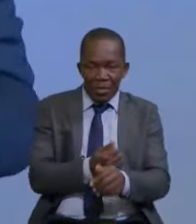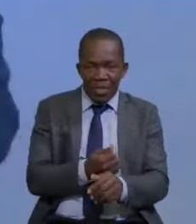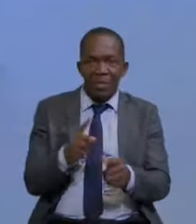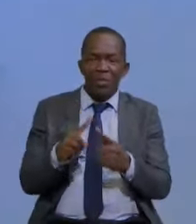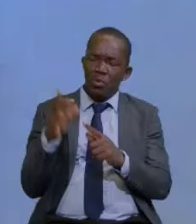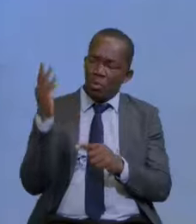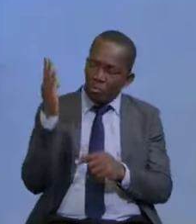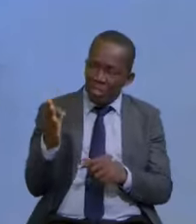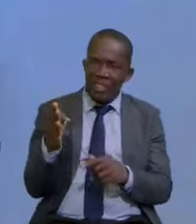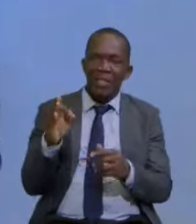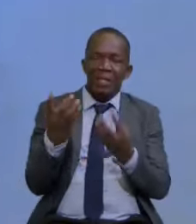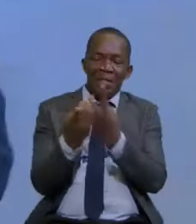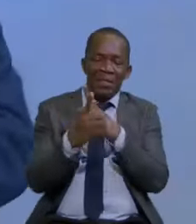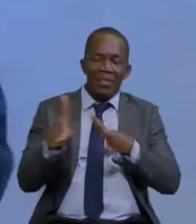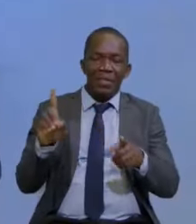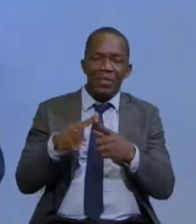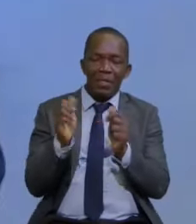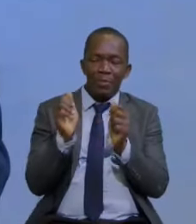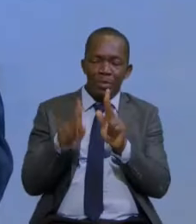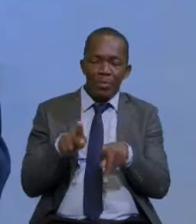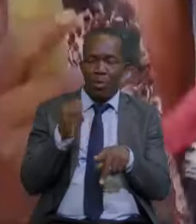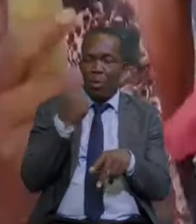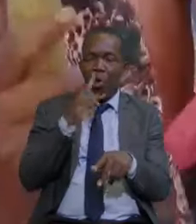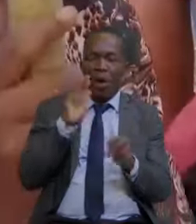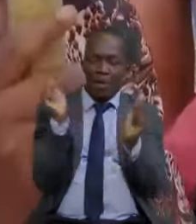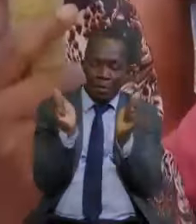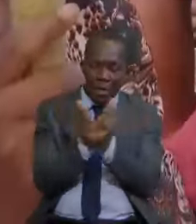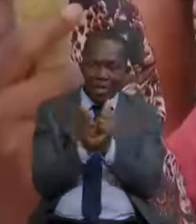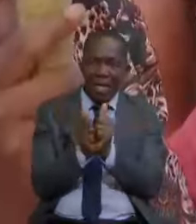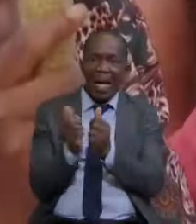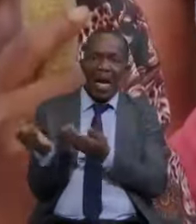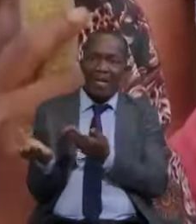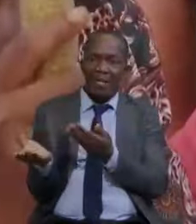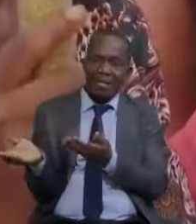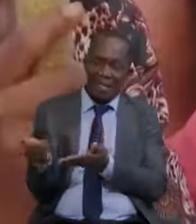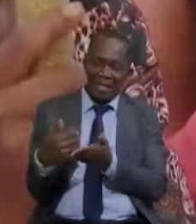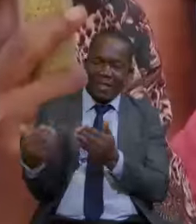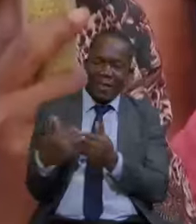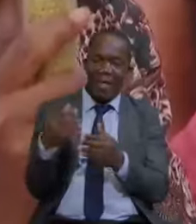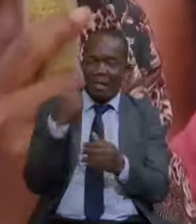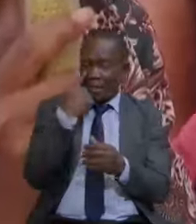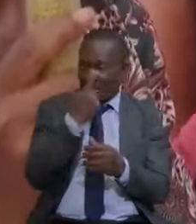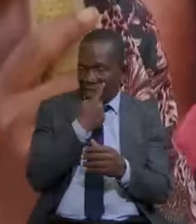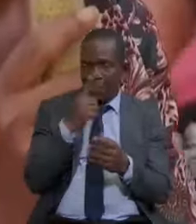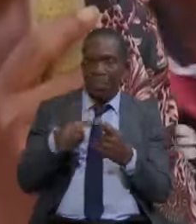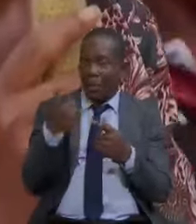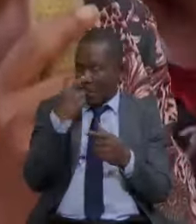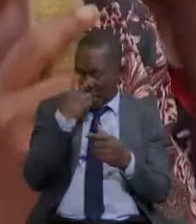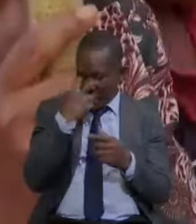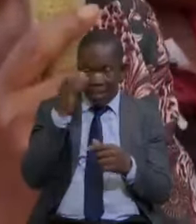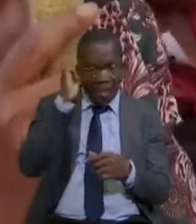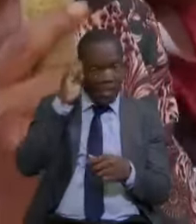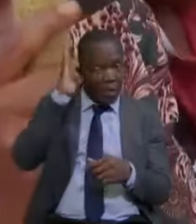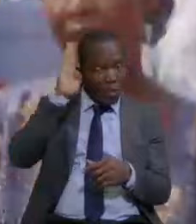the recovering of sight to the blind. It will open your blind eyes. I said it will open your